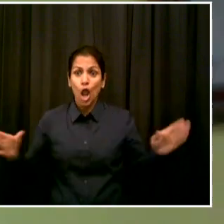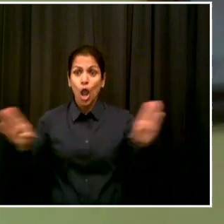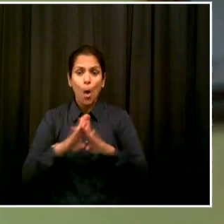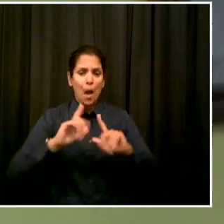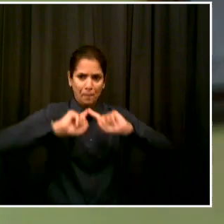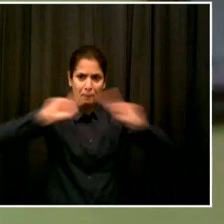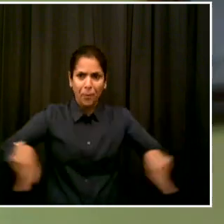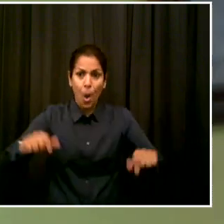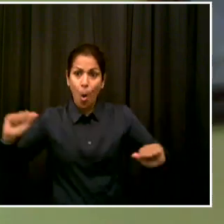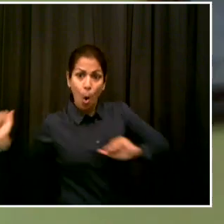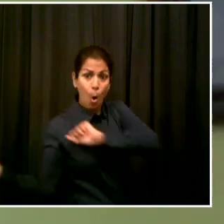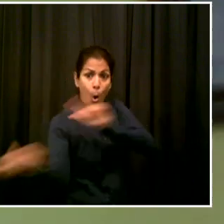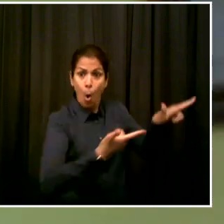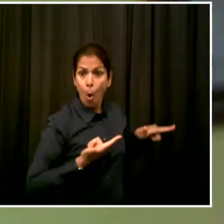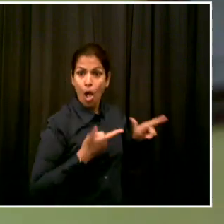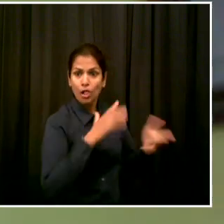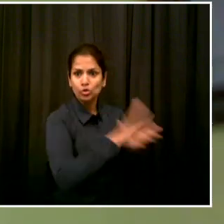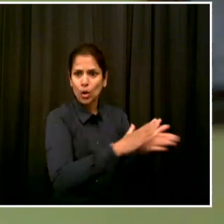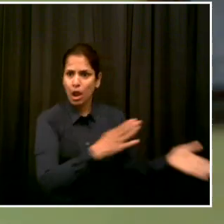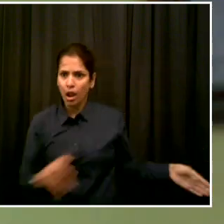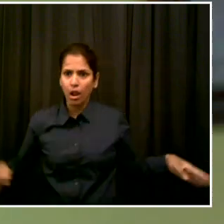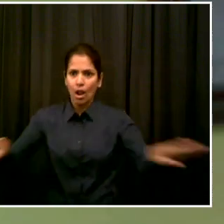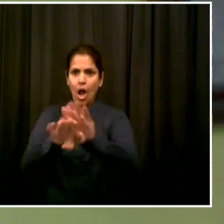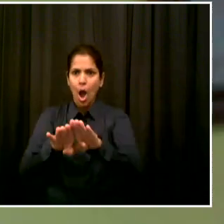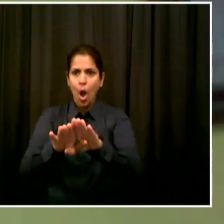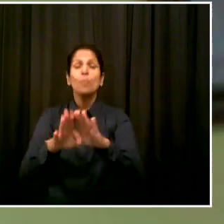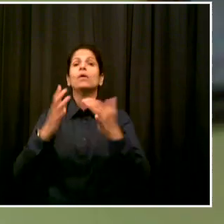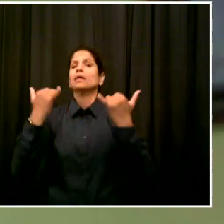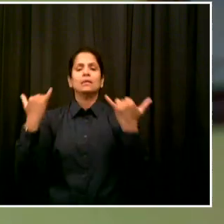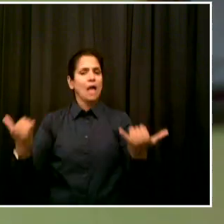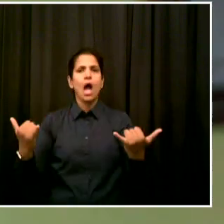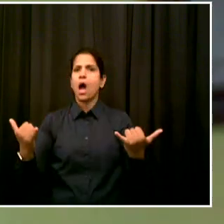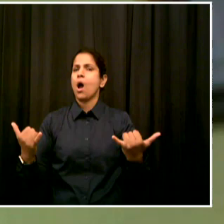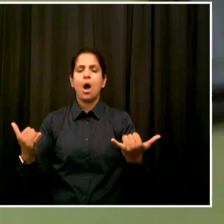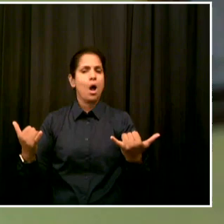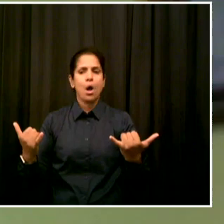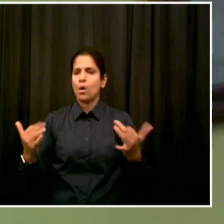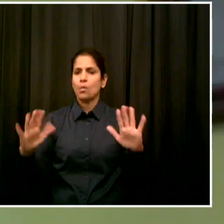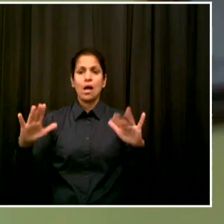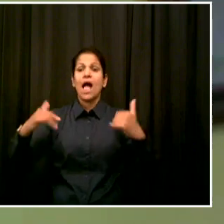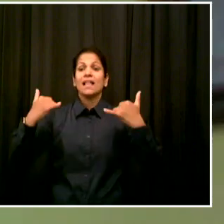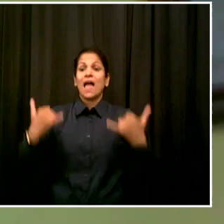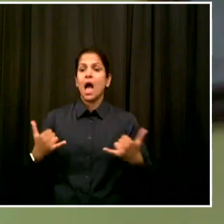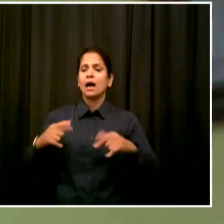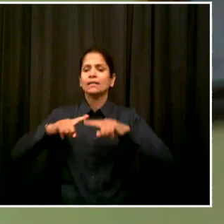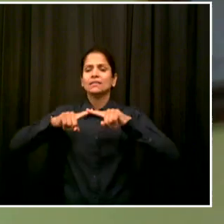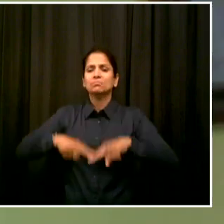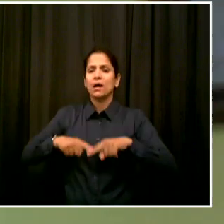the exposures, the test results, and then make plans and responses based on that.